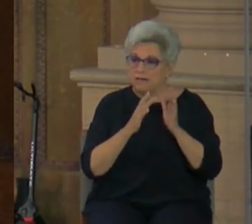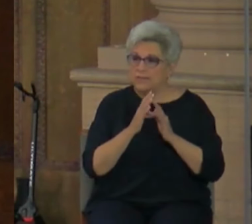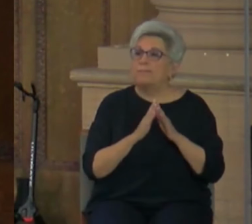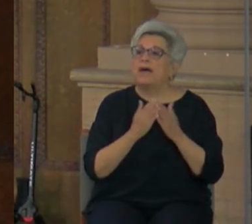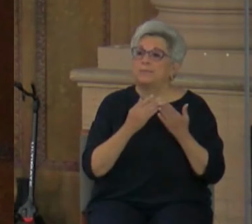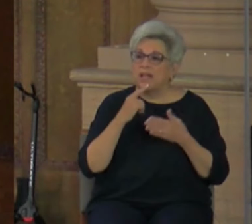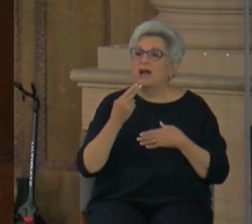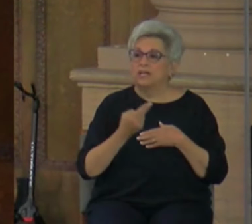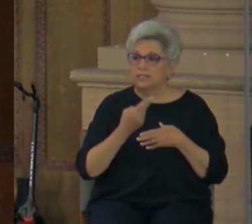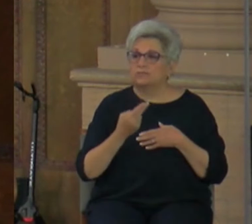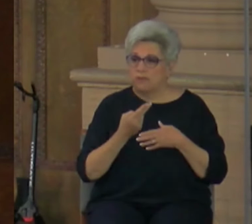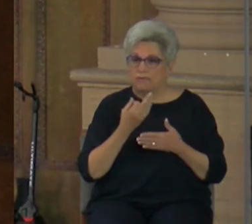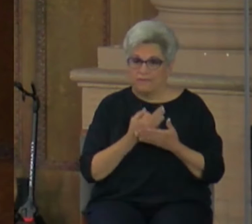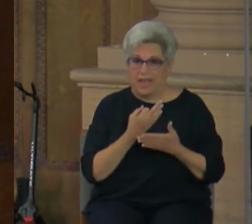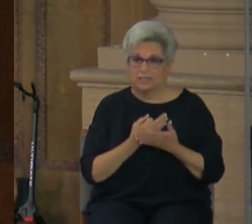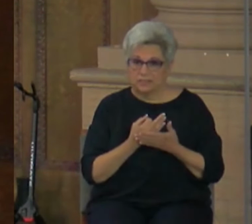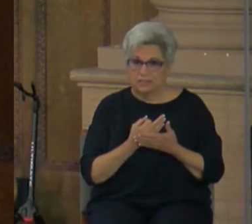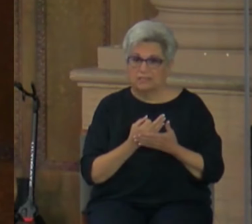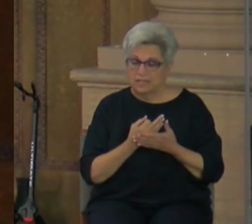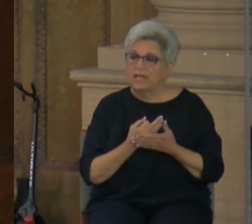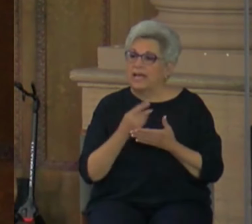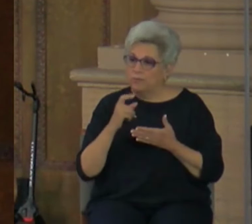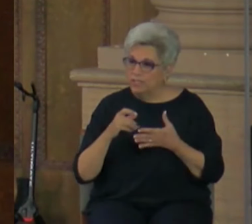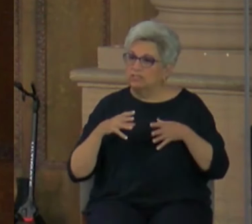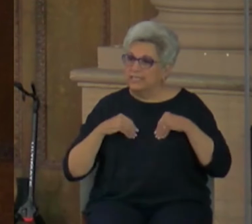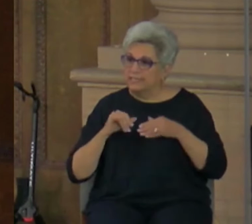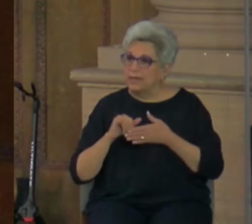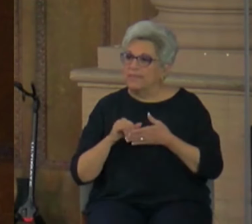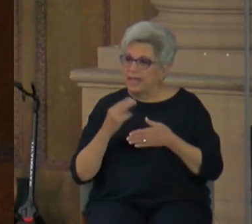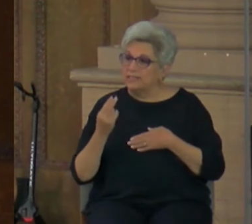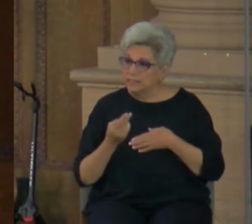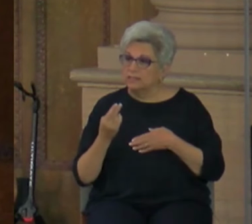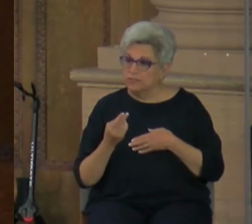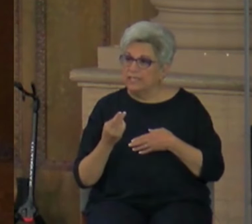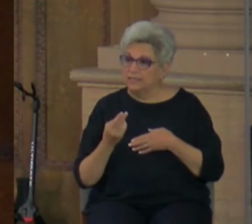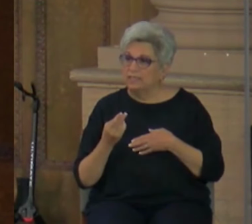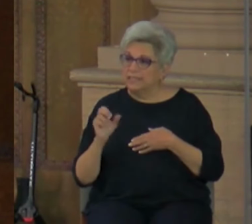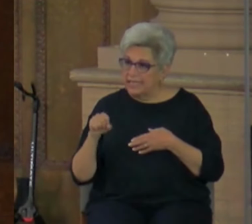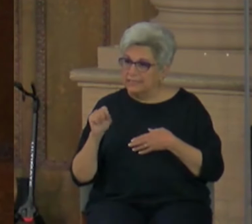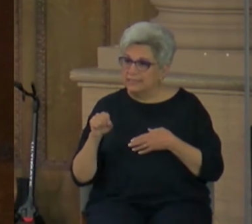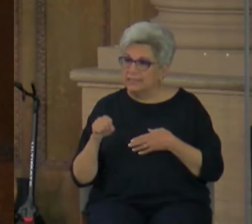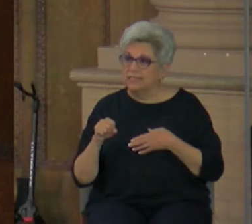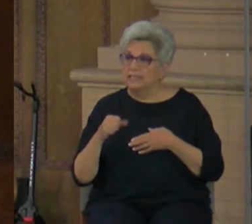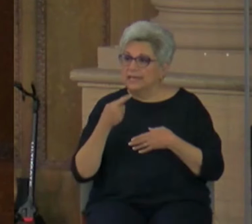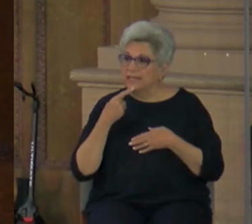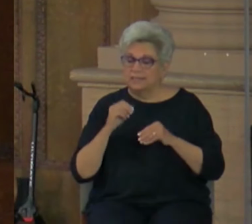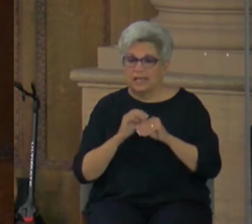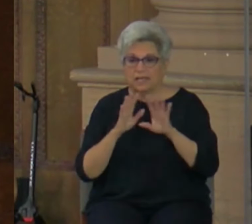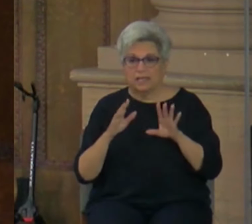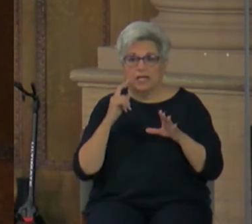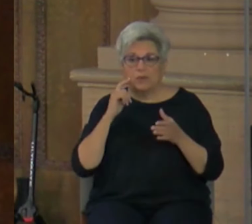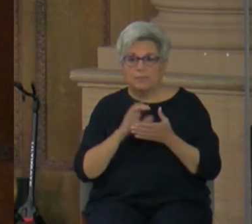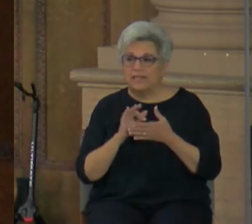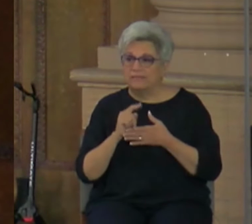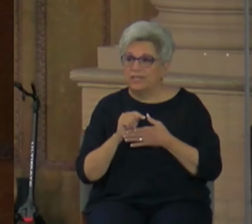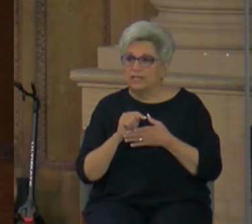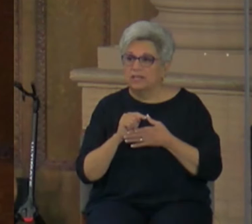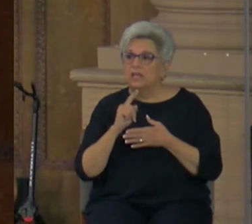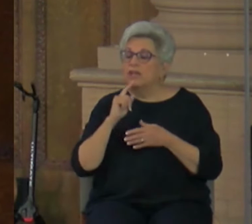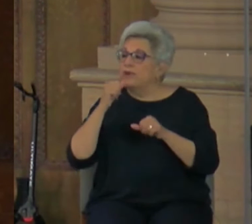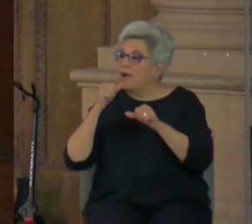historical narrative, and we interpret those as history. We interpret them on face value. They're saying what they say. We believe it. There are letters